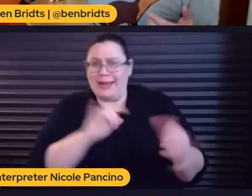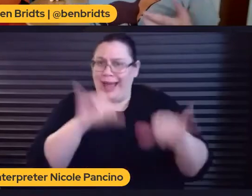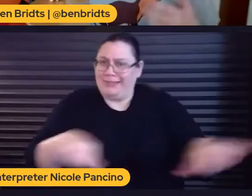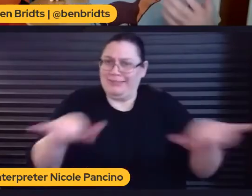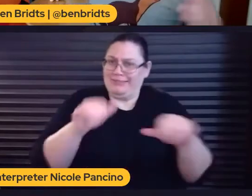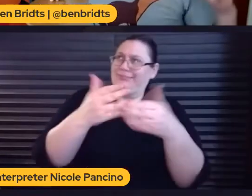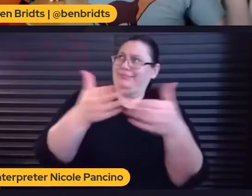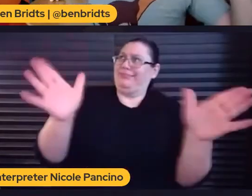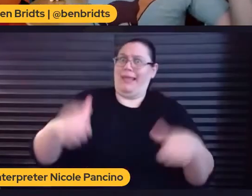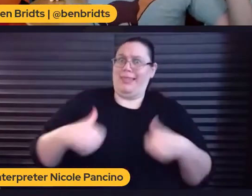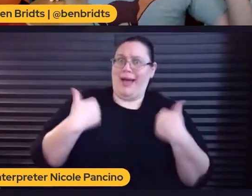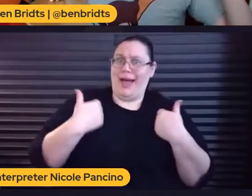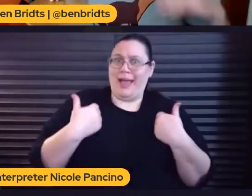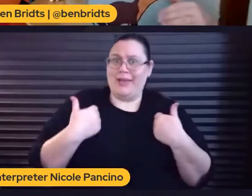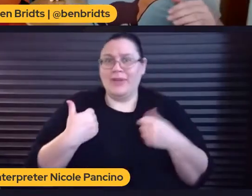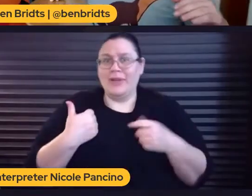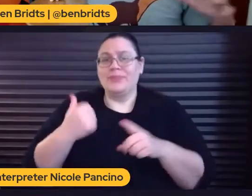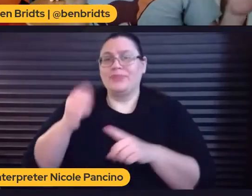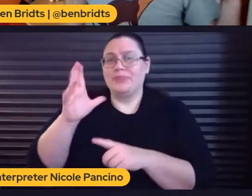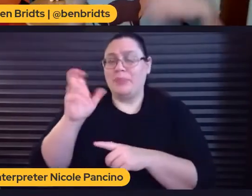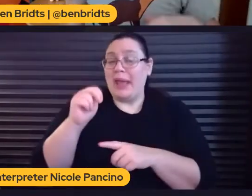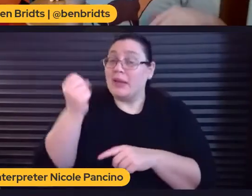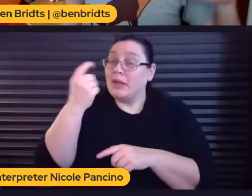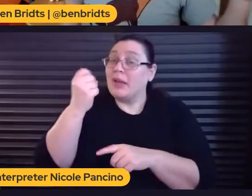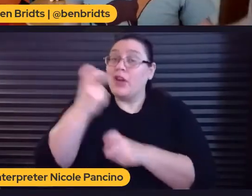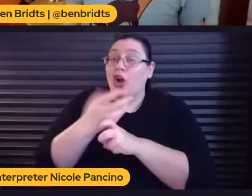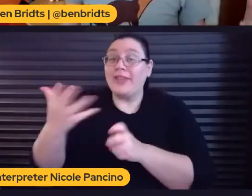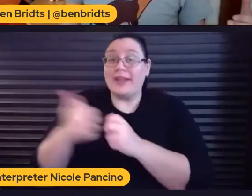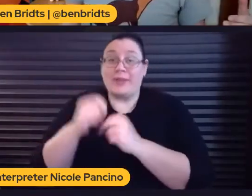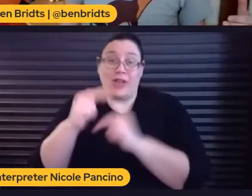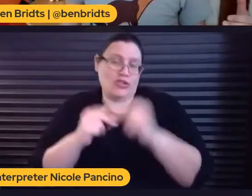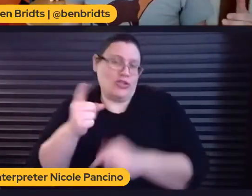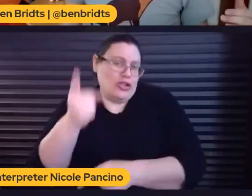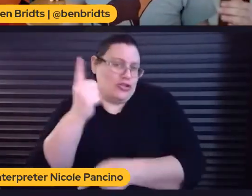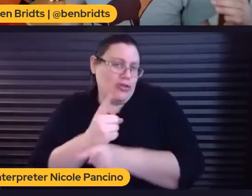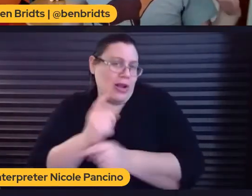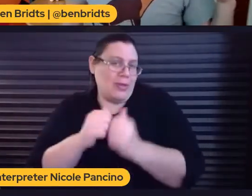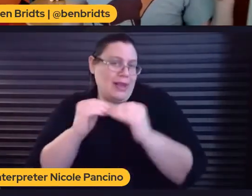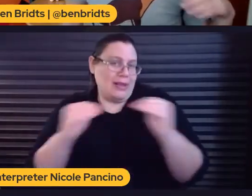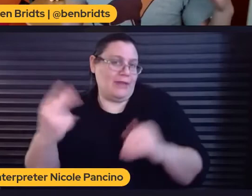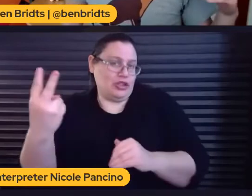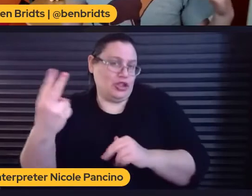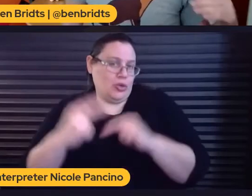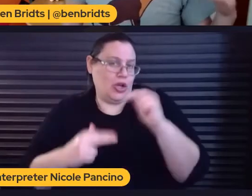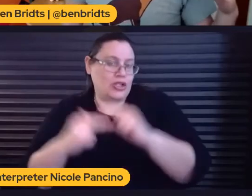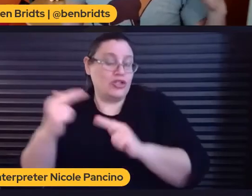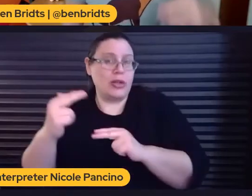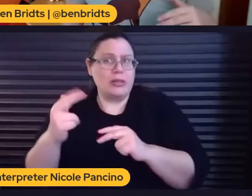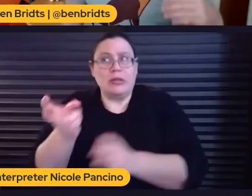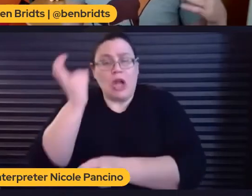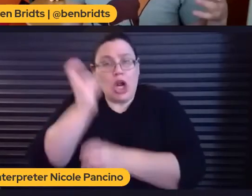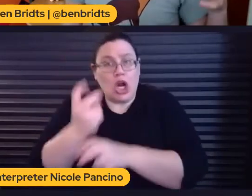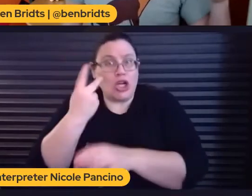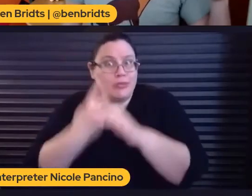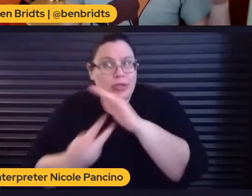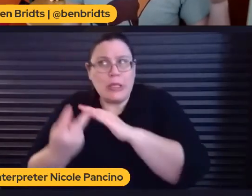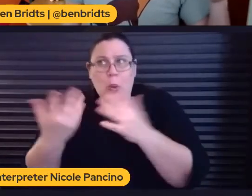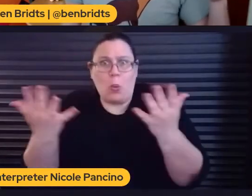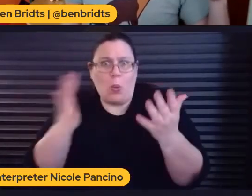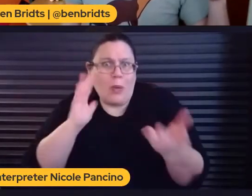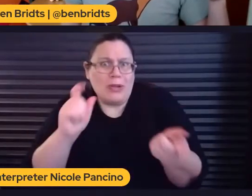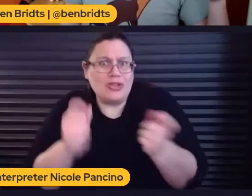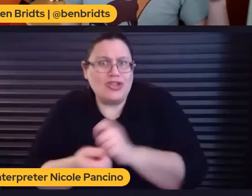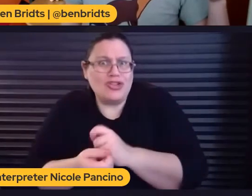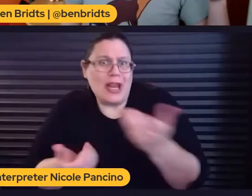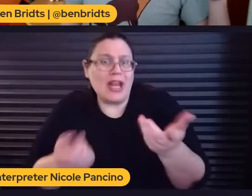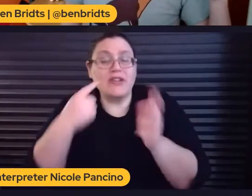the hard thing about constructs, whether you write them or the level 2 constructs, is that it's very hard to predict what will change. For example, if you look